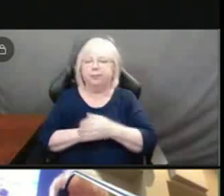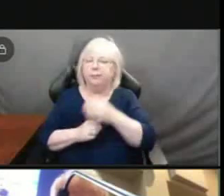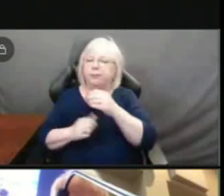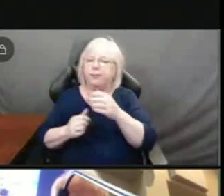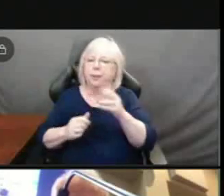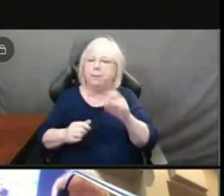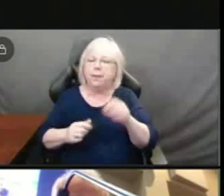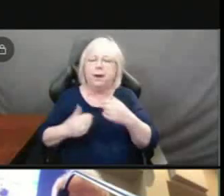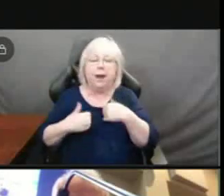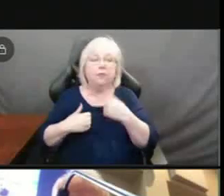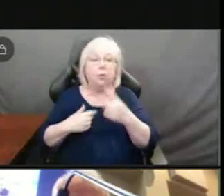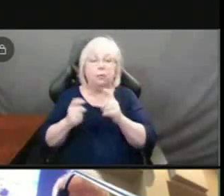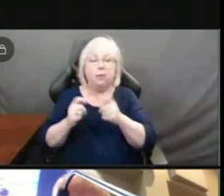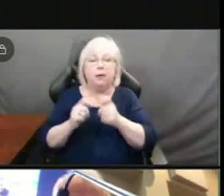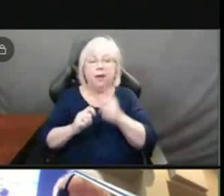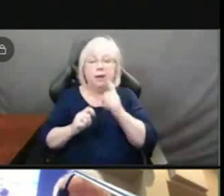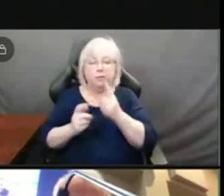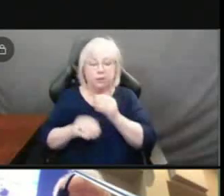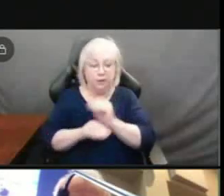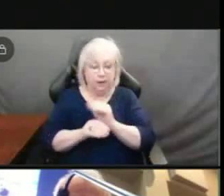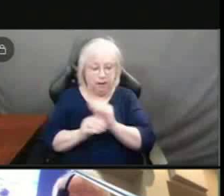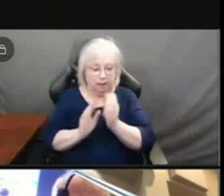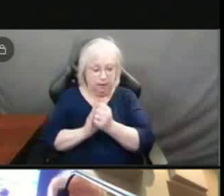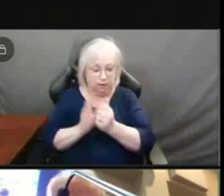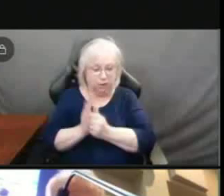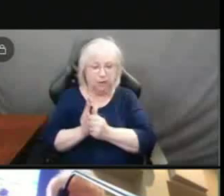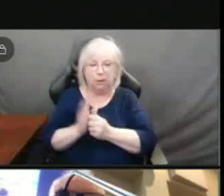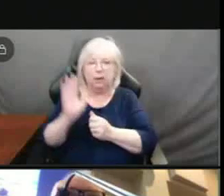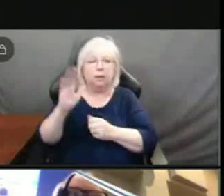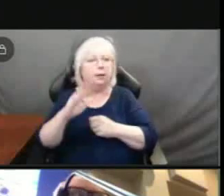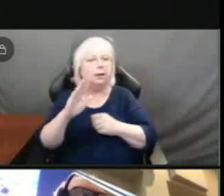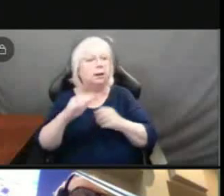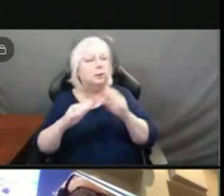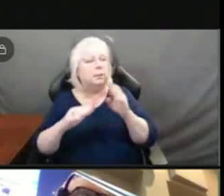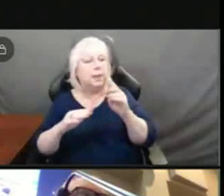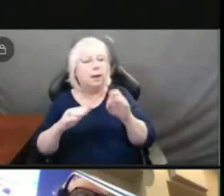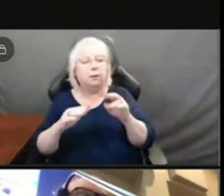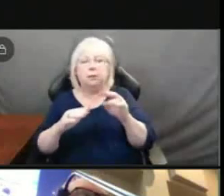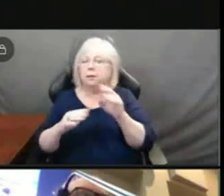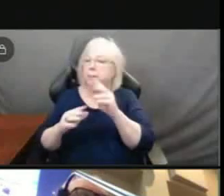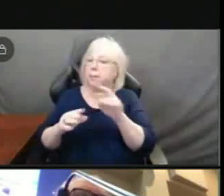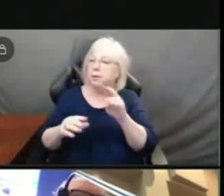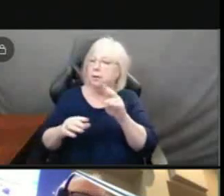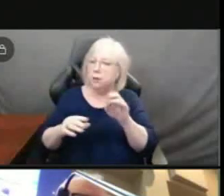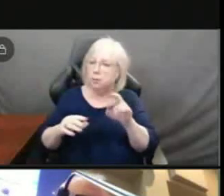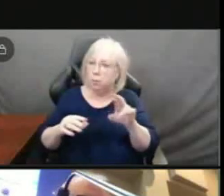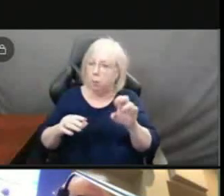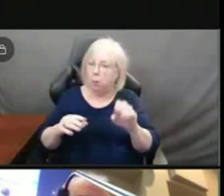we have one modification for tonight's agenda. Mayor, Mr. Moore.